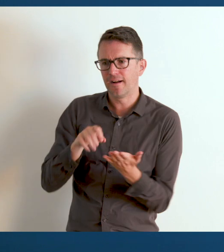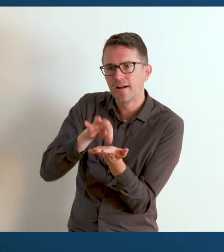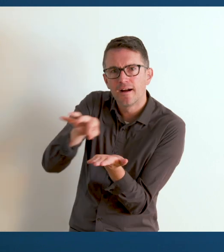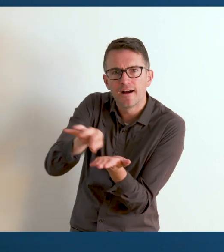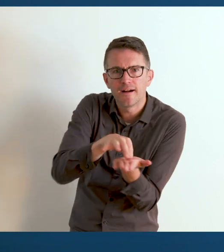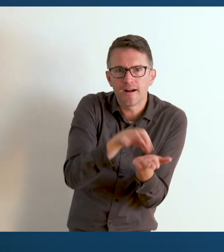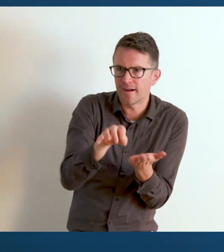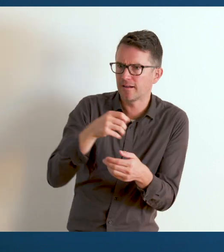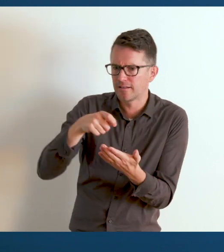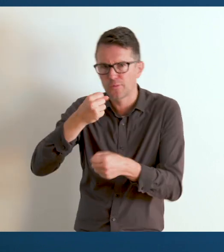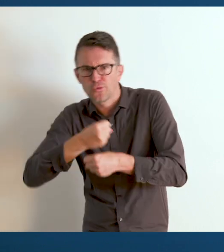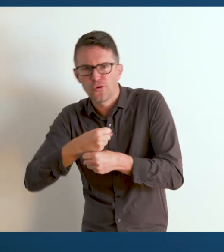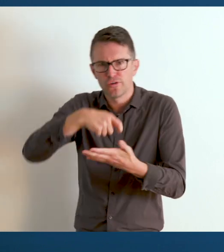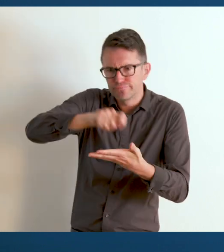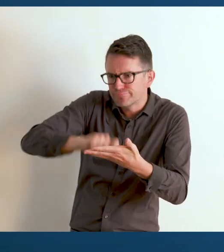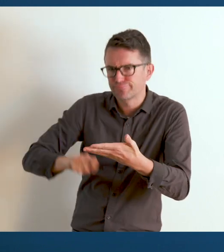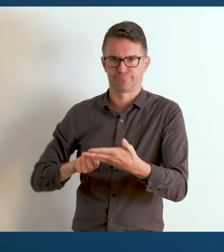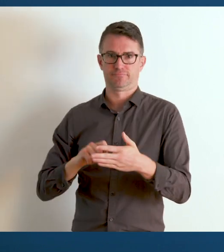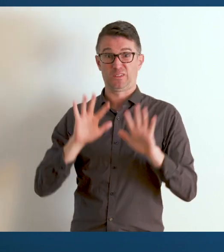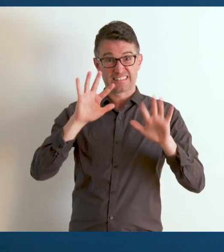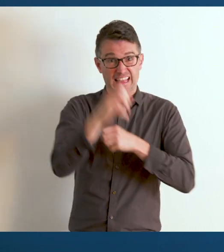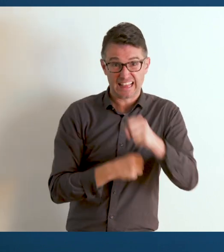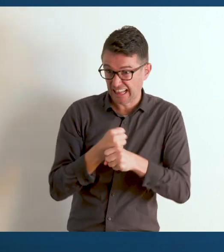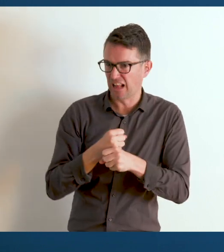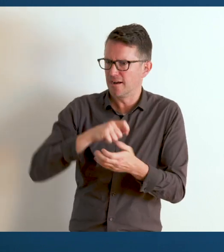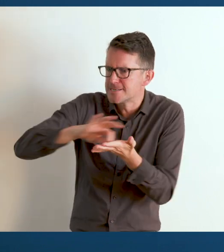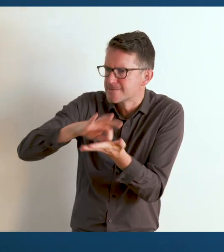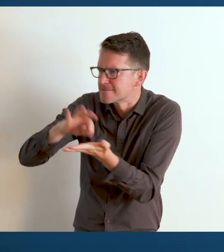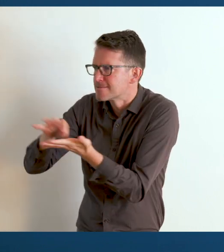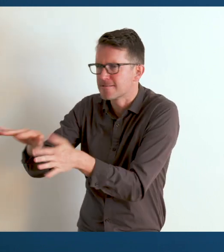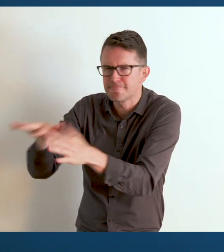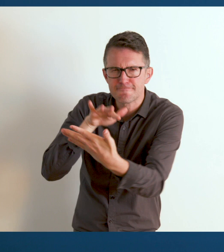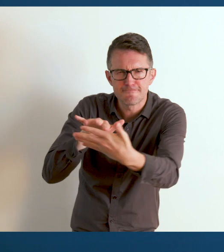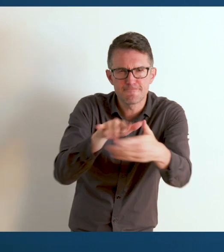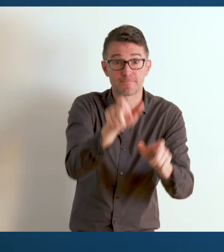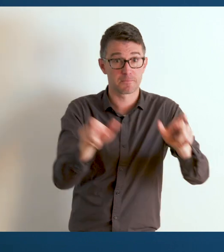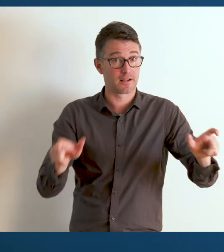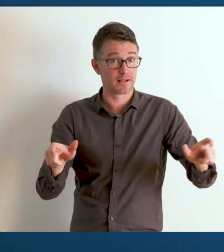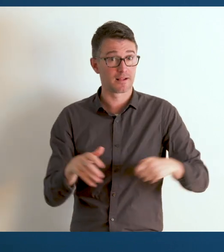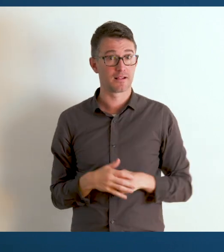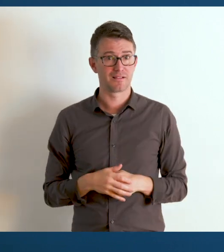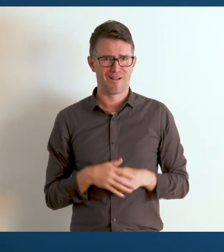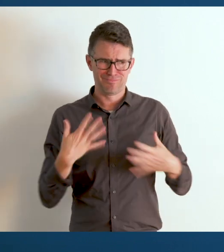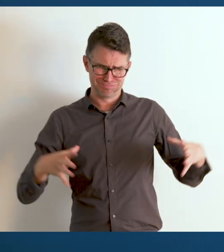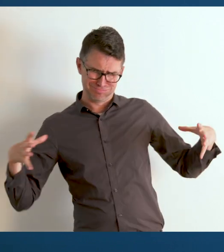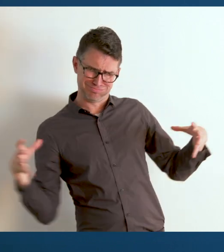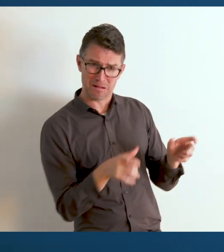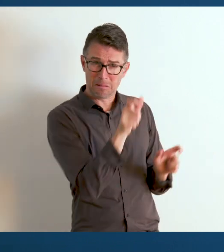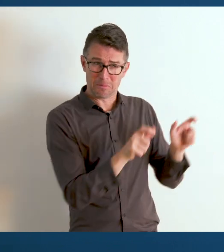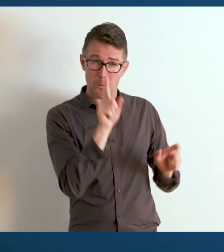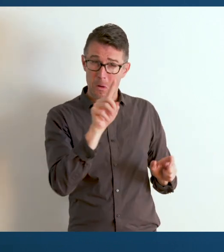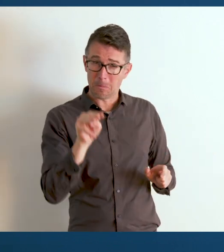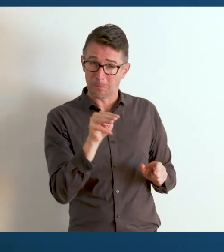million enumerators selected for collecting census data every 10 years. That's a huge